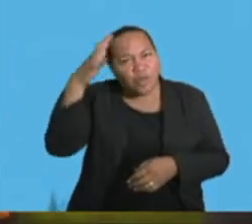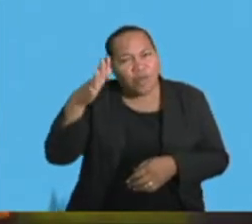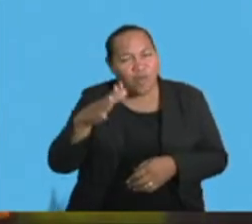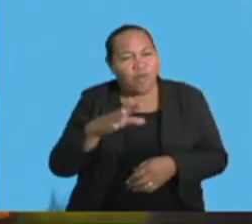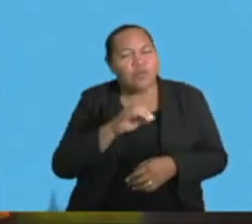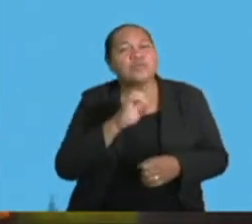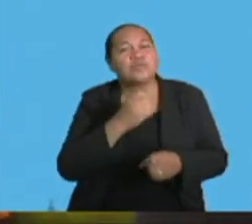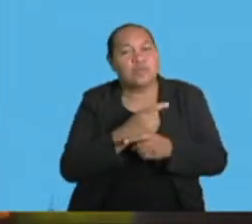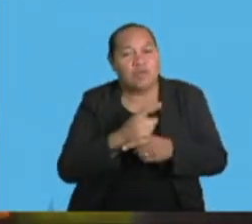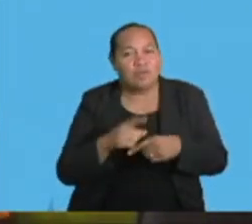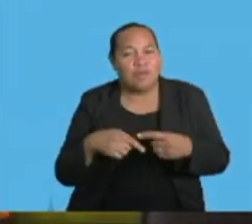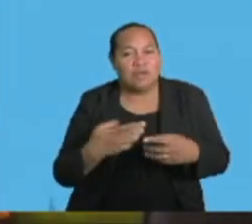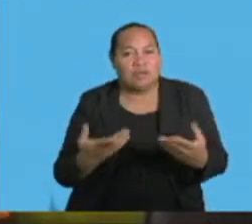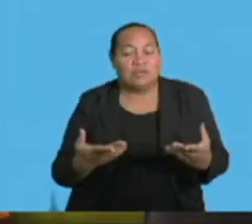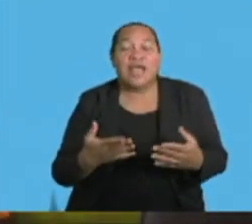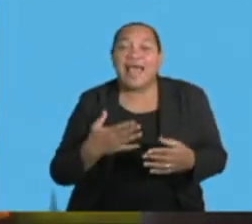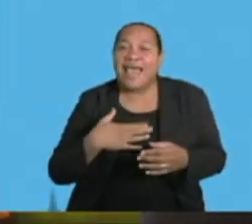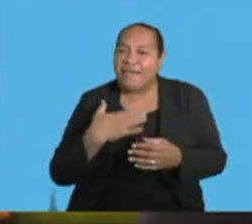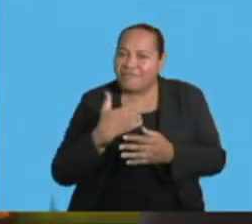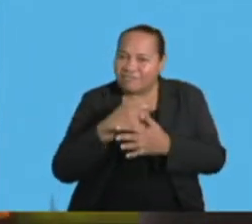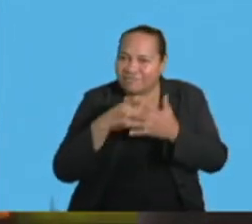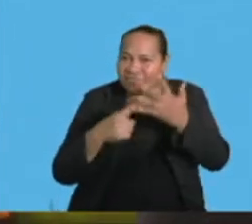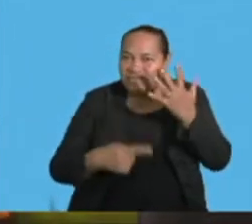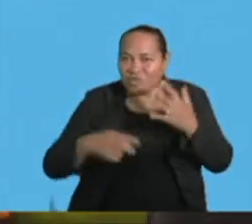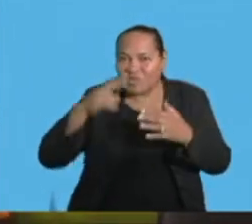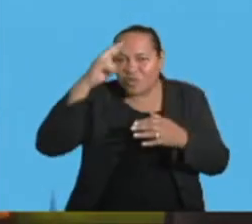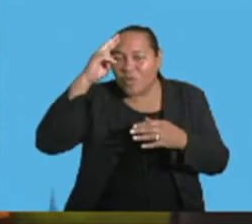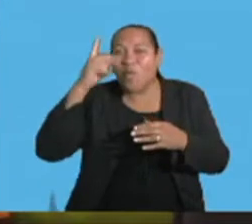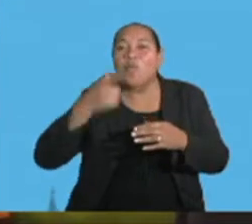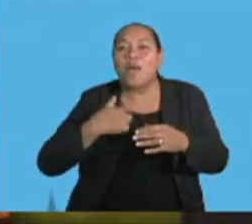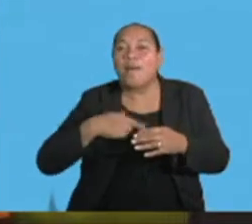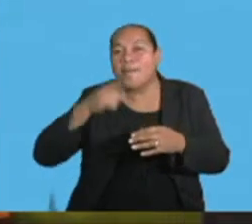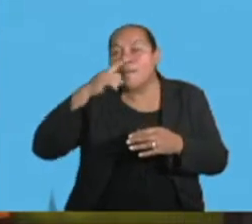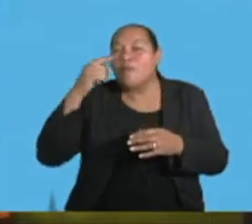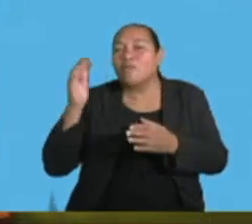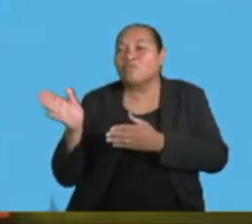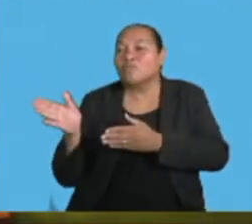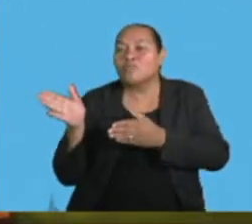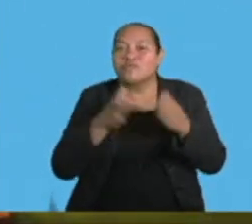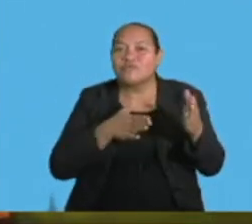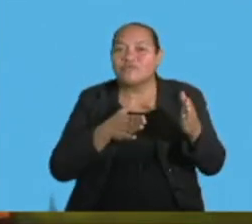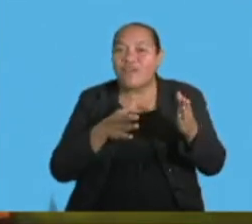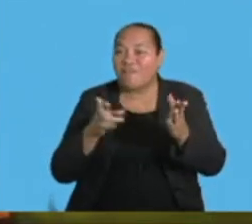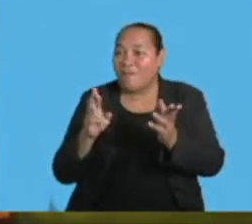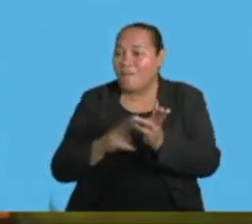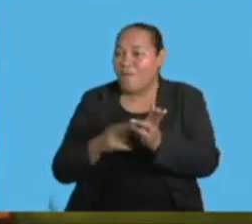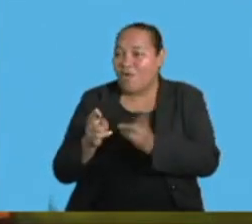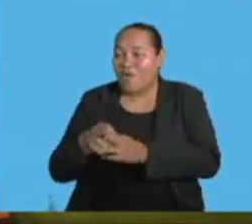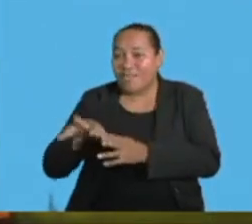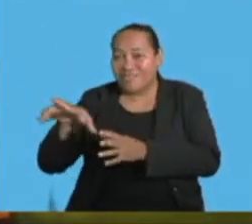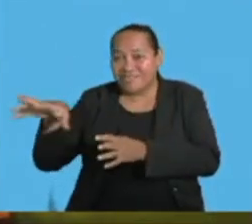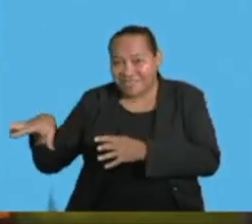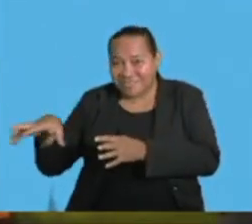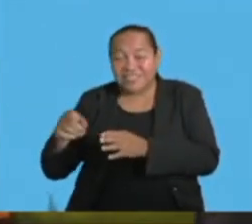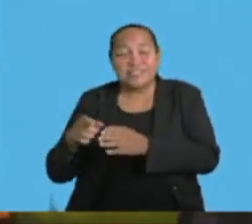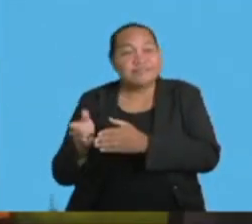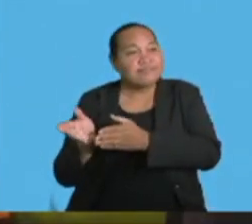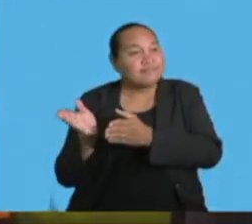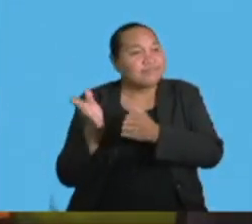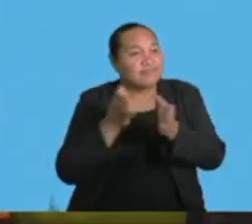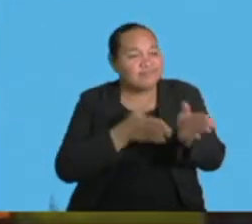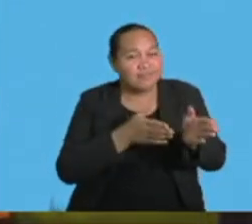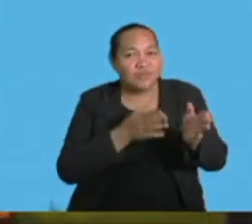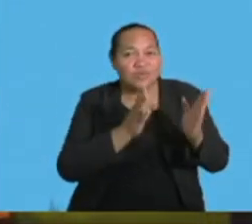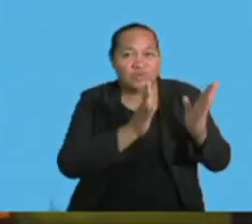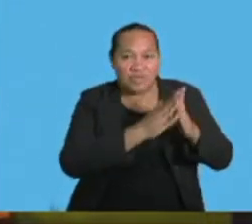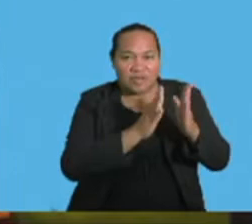Mr. Speaker, sir, there are a number of reasons as to why people move from a rural area to an urban area. A lot of it is to